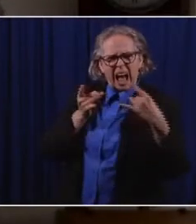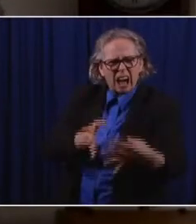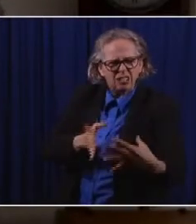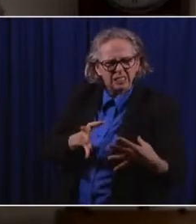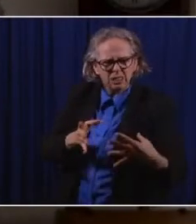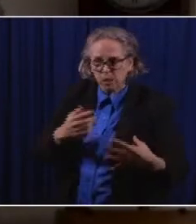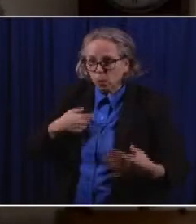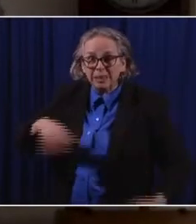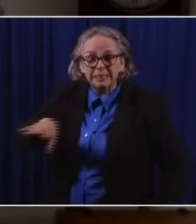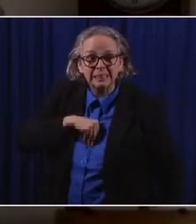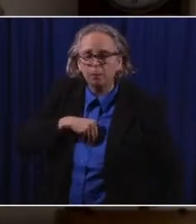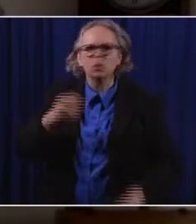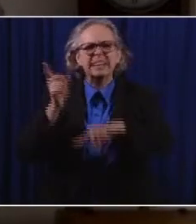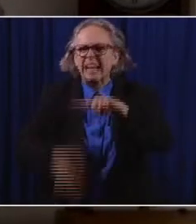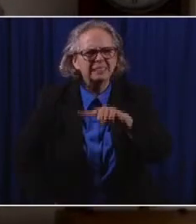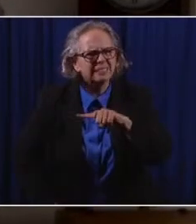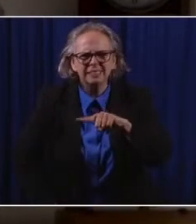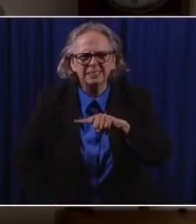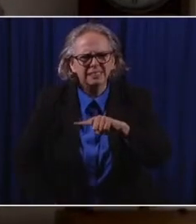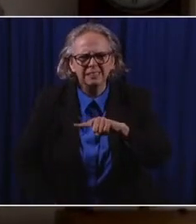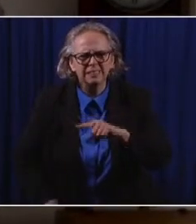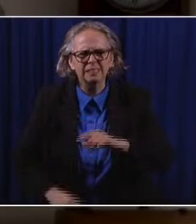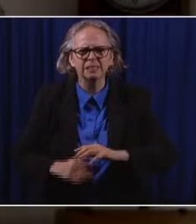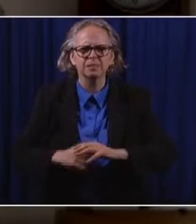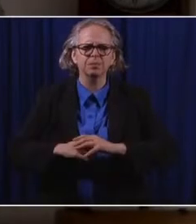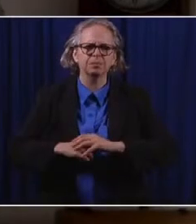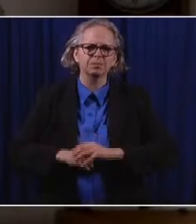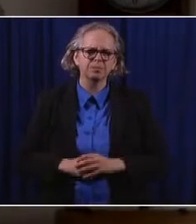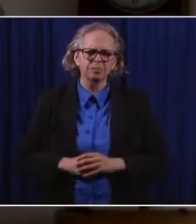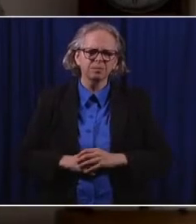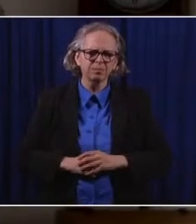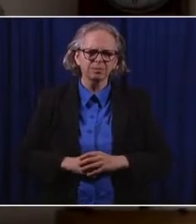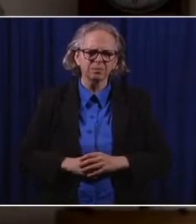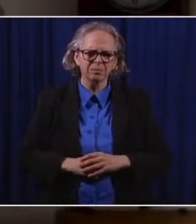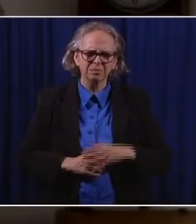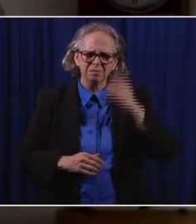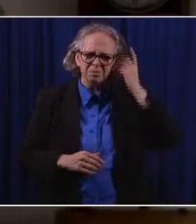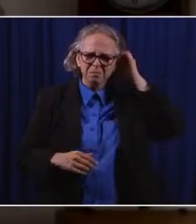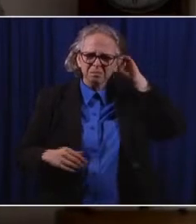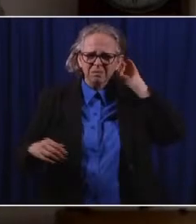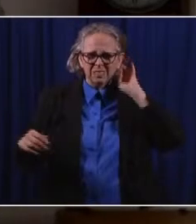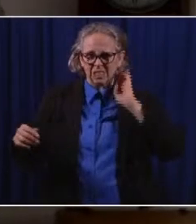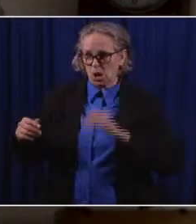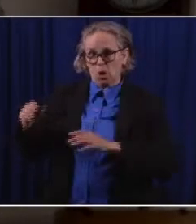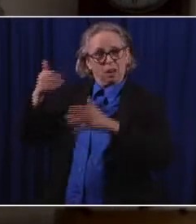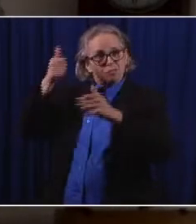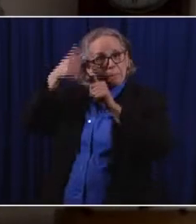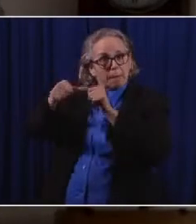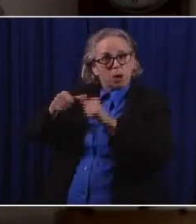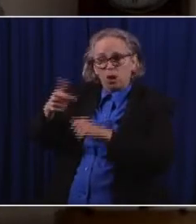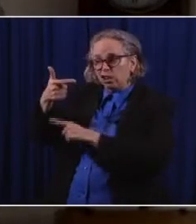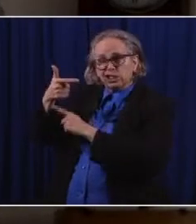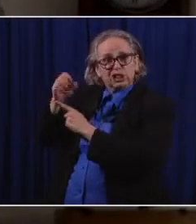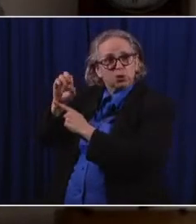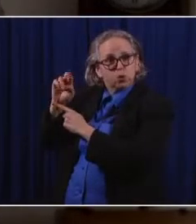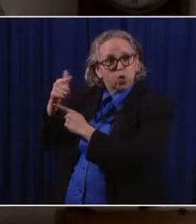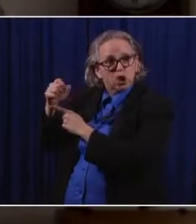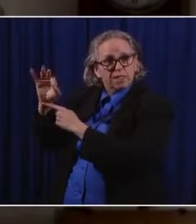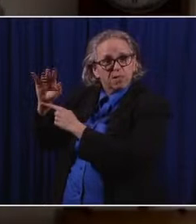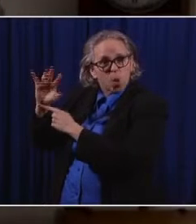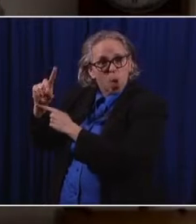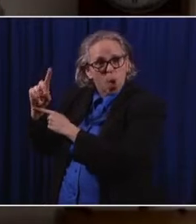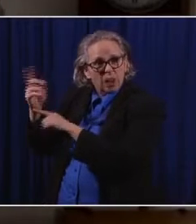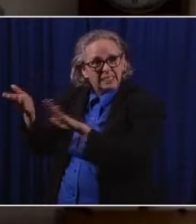As I said at the end of May following the death of George Floyd, we have a responsibility to each other. We